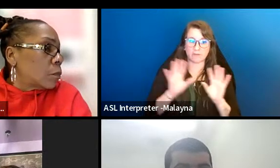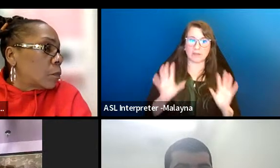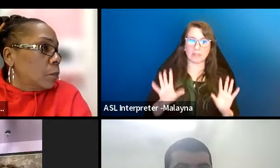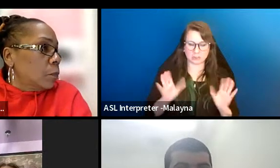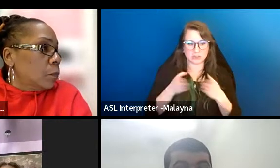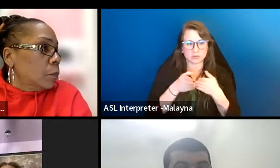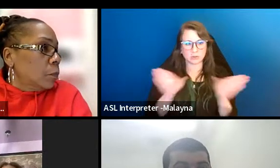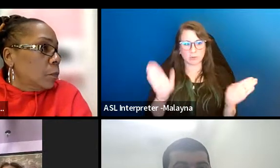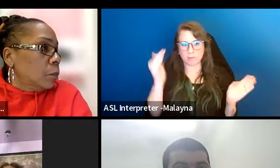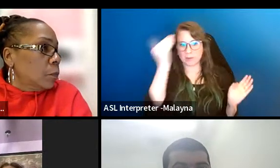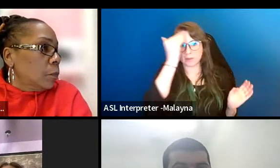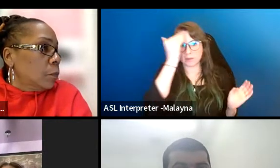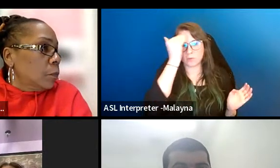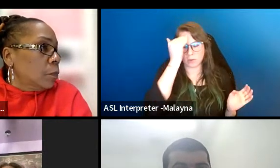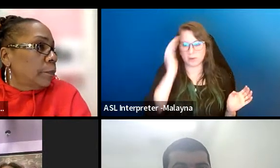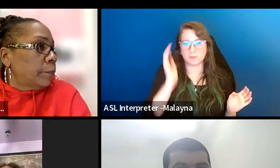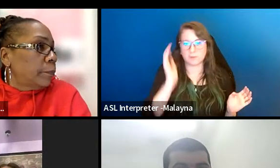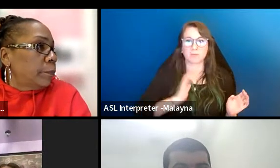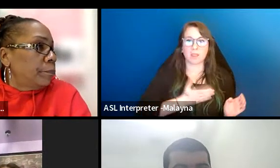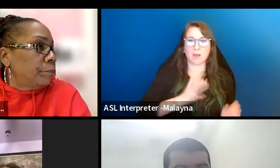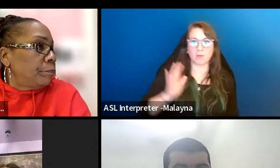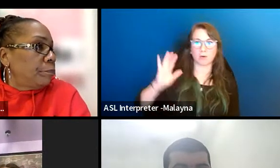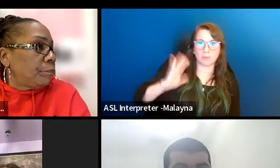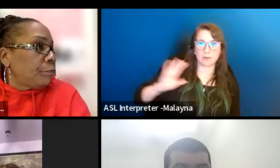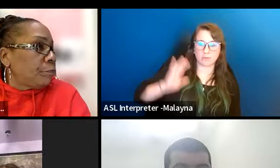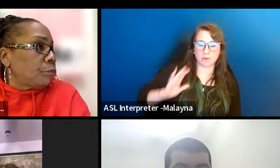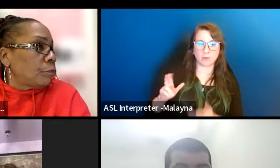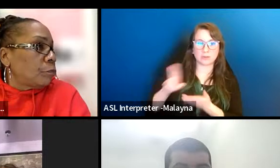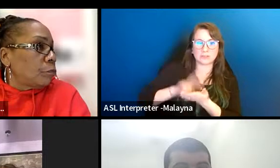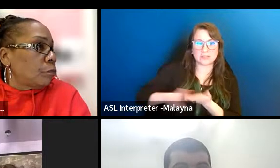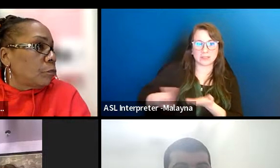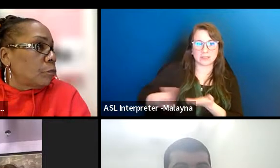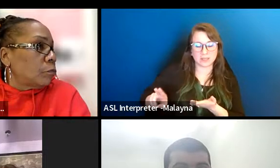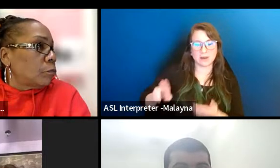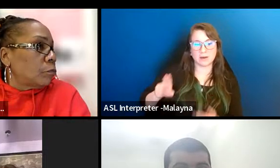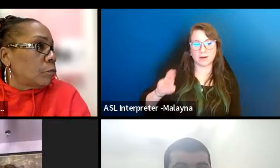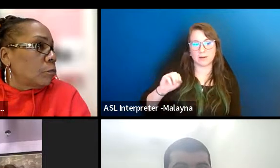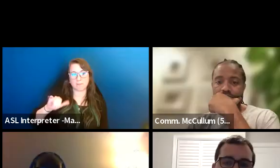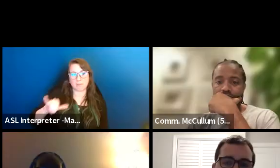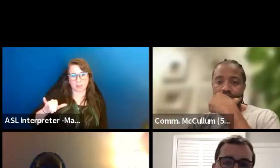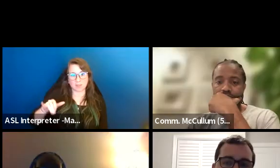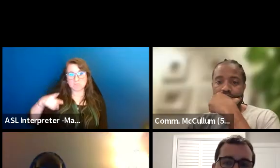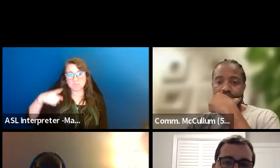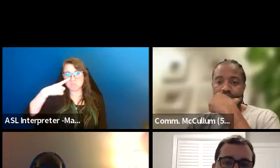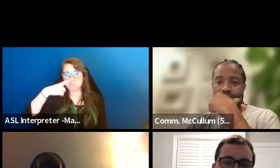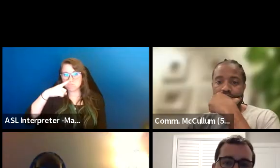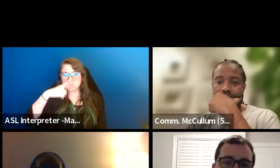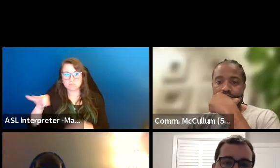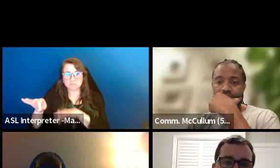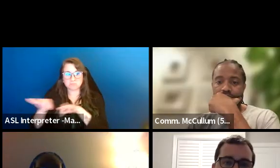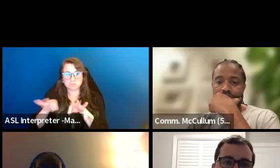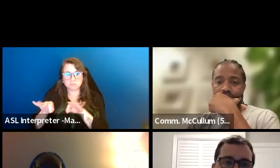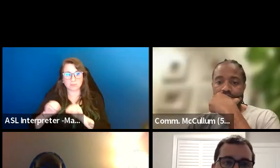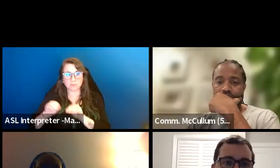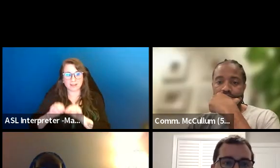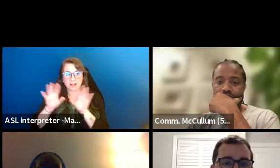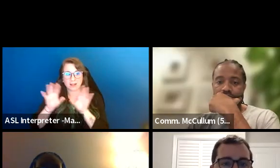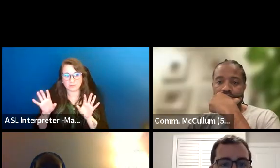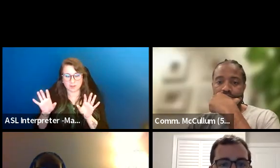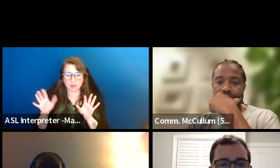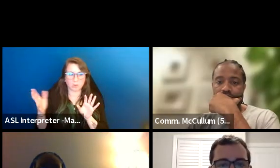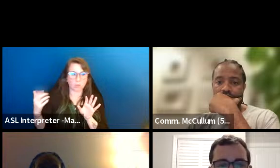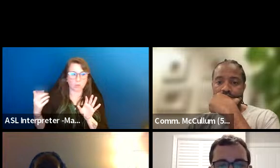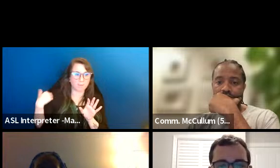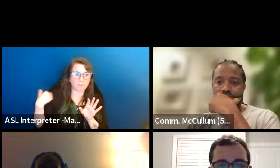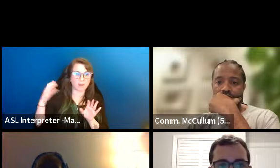is aware, our former Secretary Commissioner May, can you clarify what we did